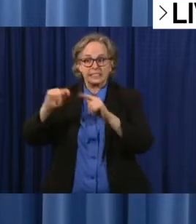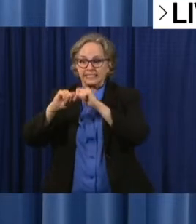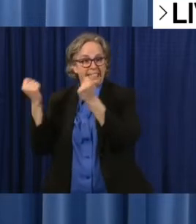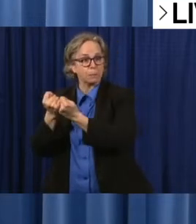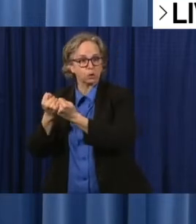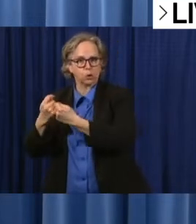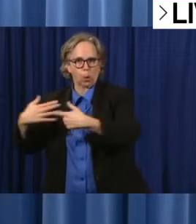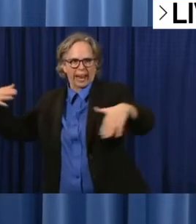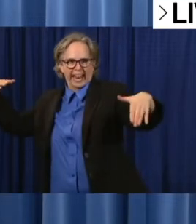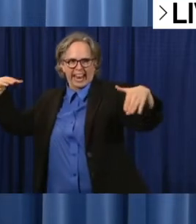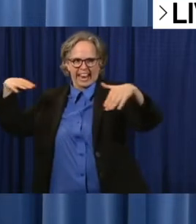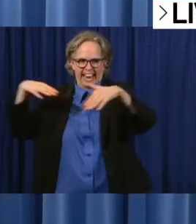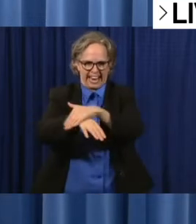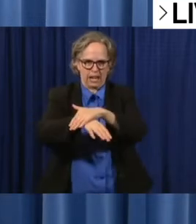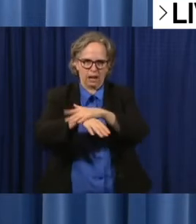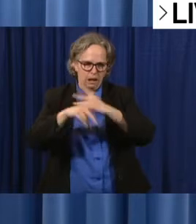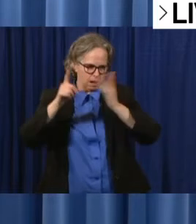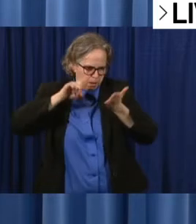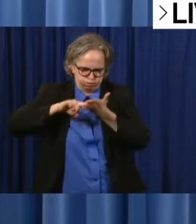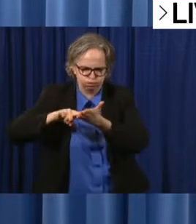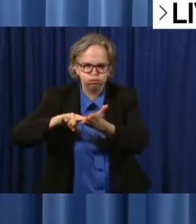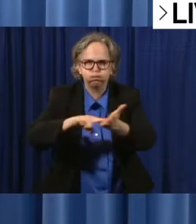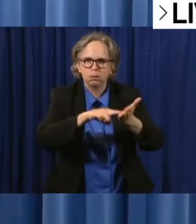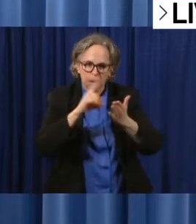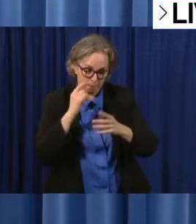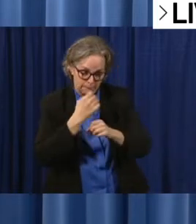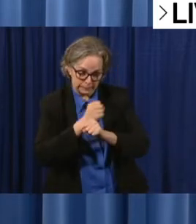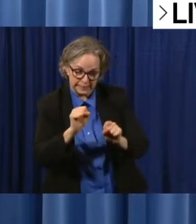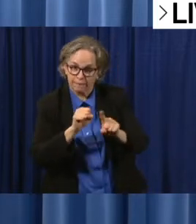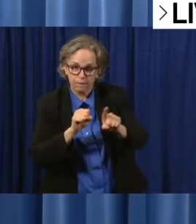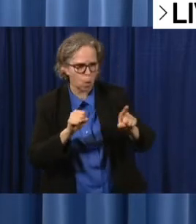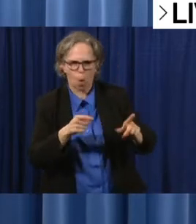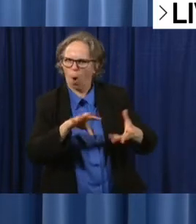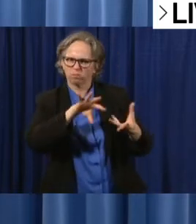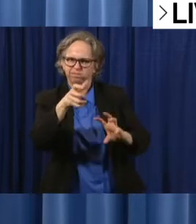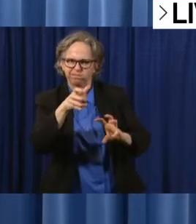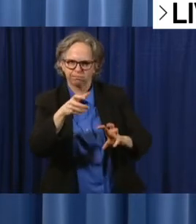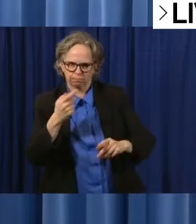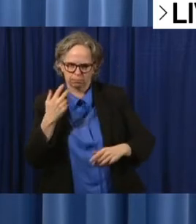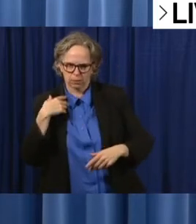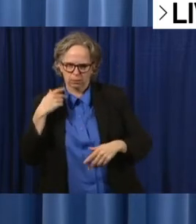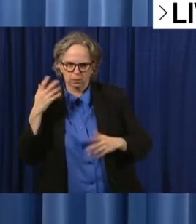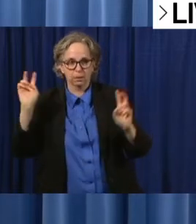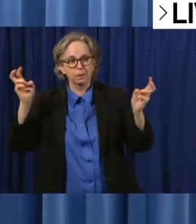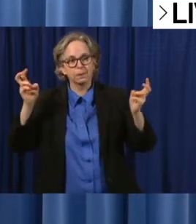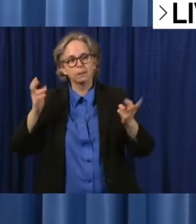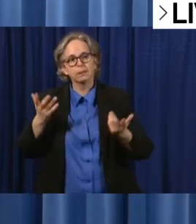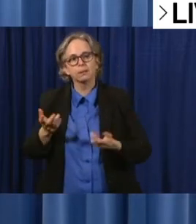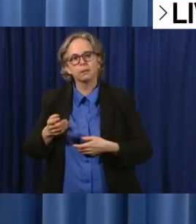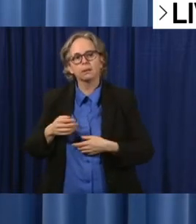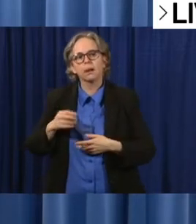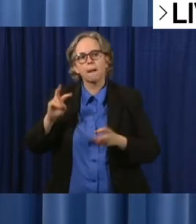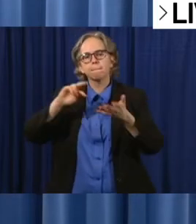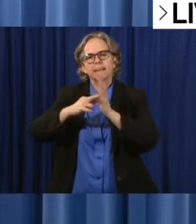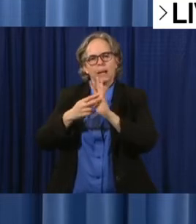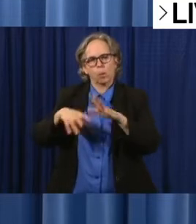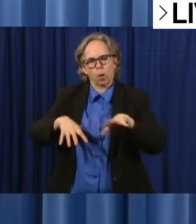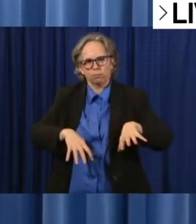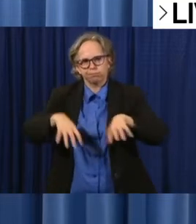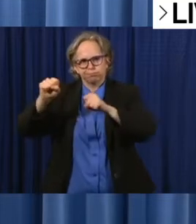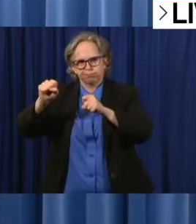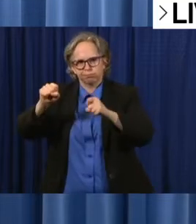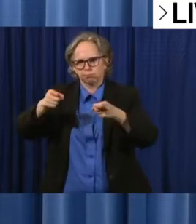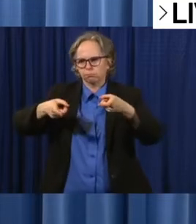restaurants. They will issue administrative citations that can result in the revocation of